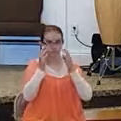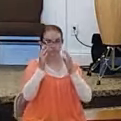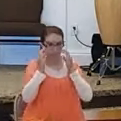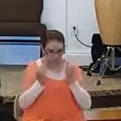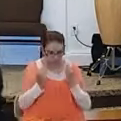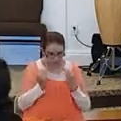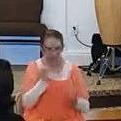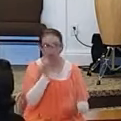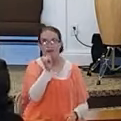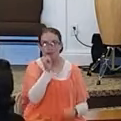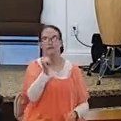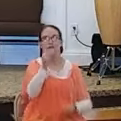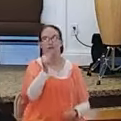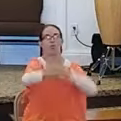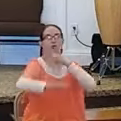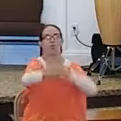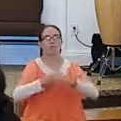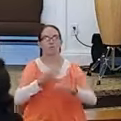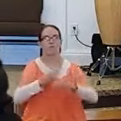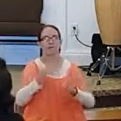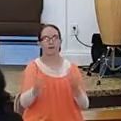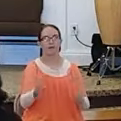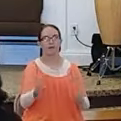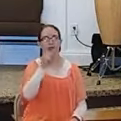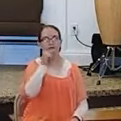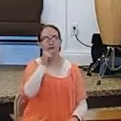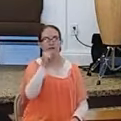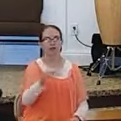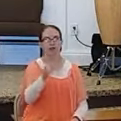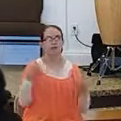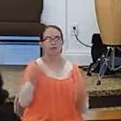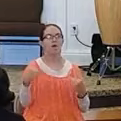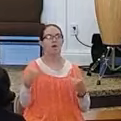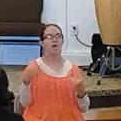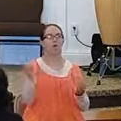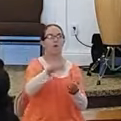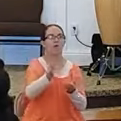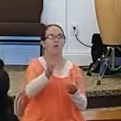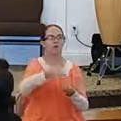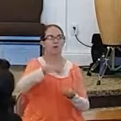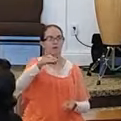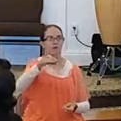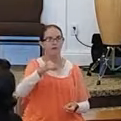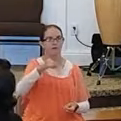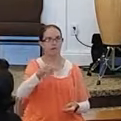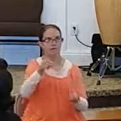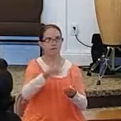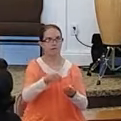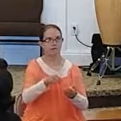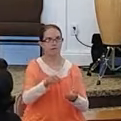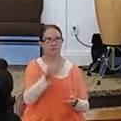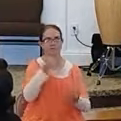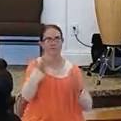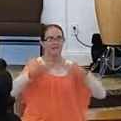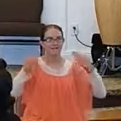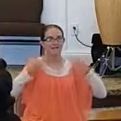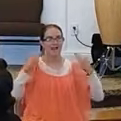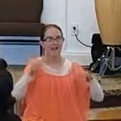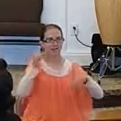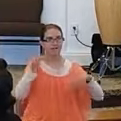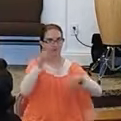doomy, and it is for this world. But can I tell you, if you've got the Holy Ghost, amen, this is getting to be an exciting